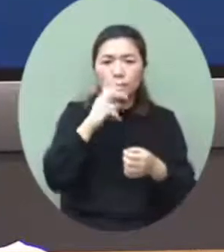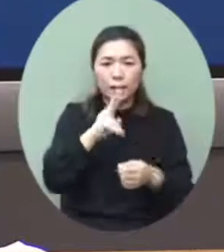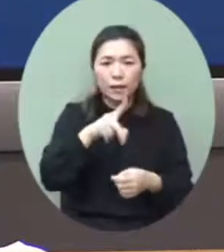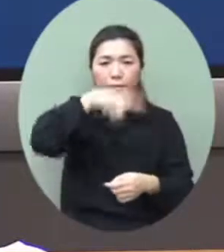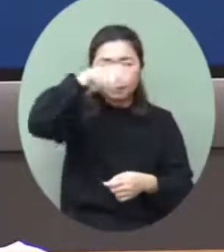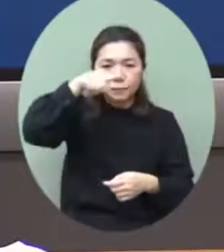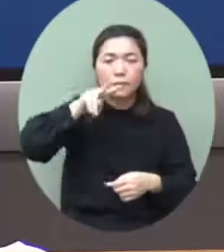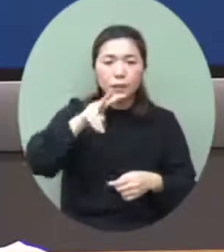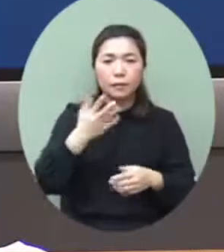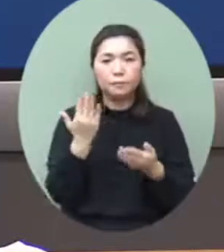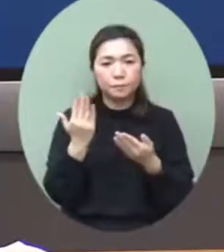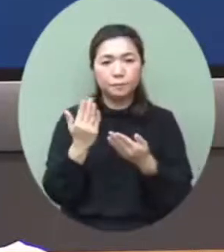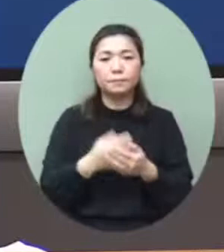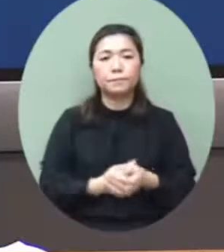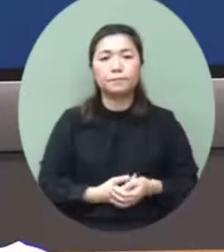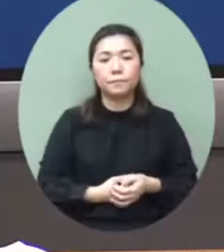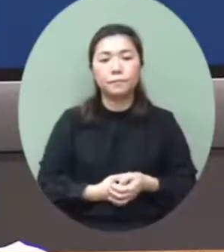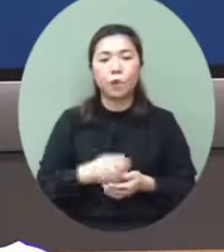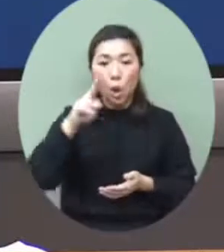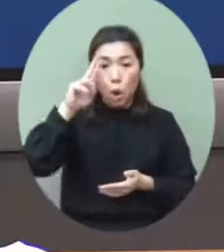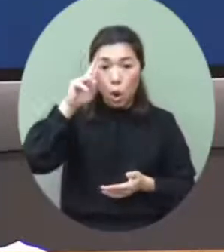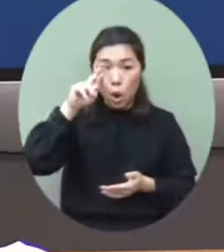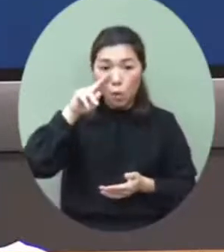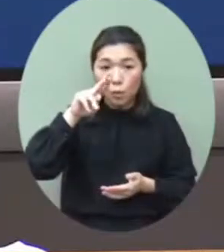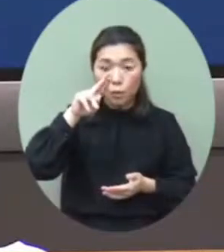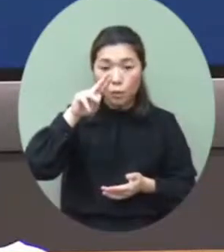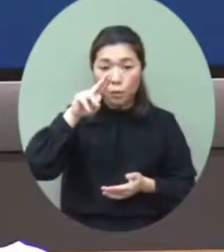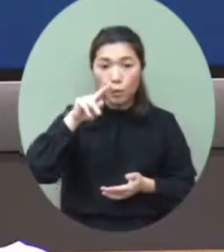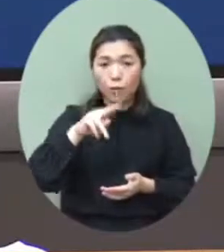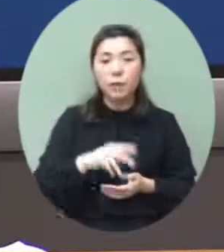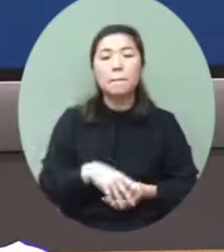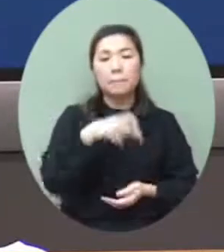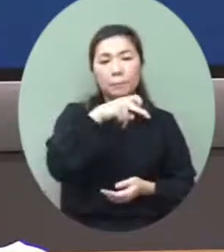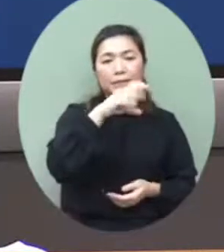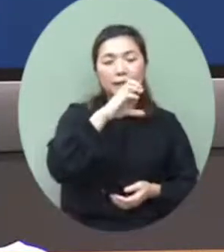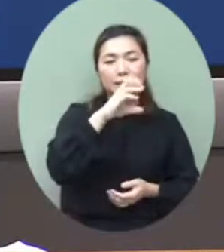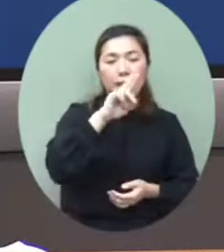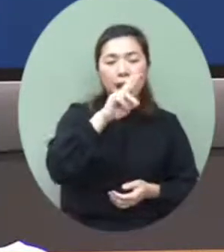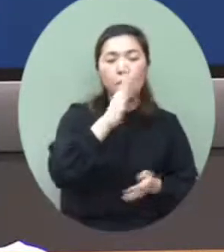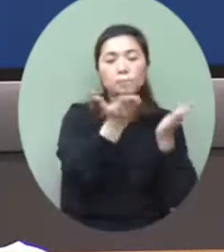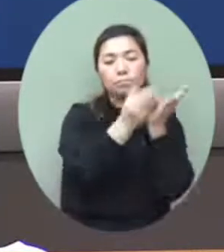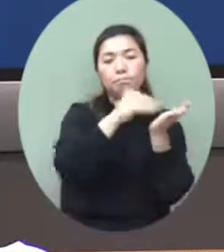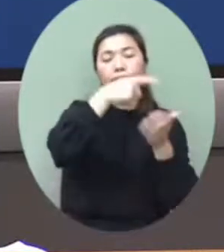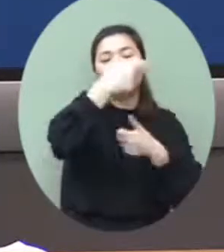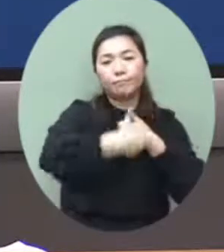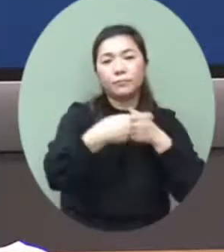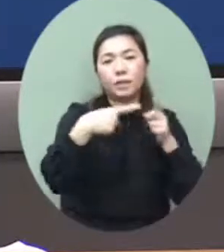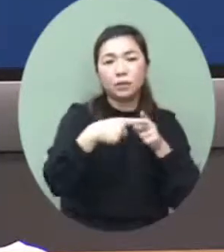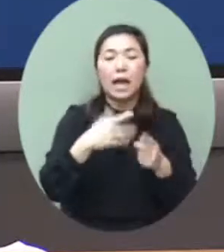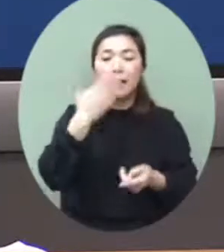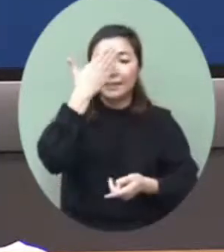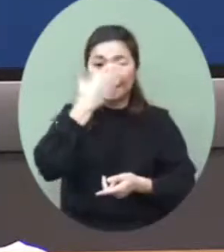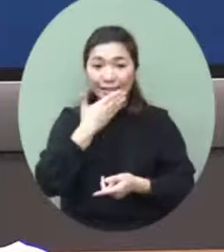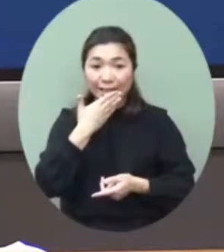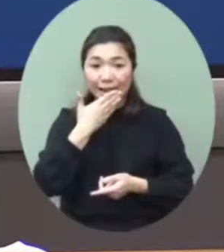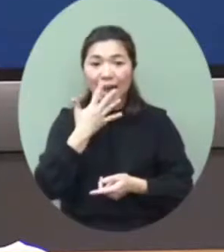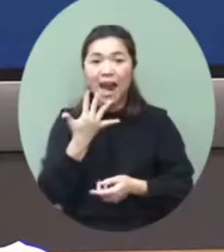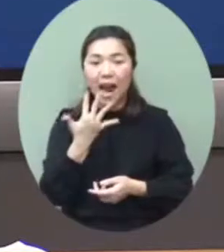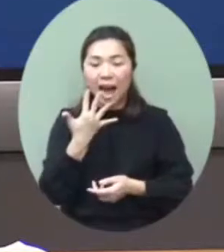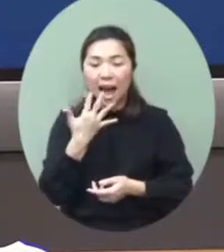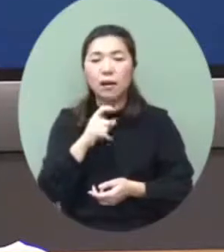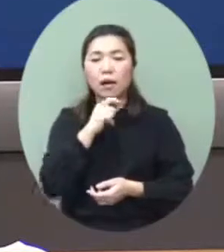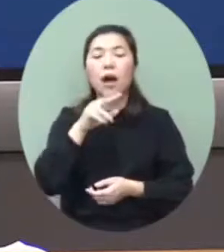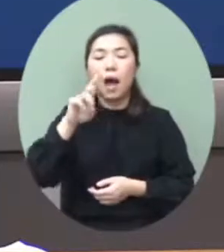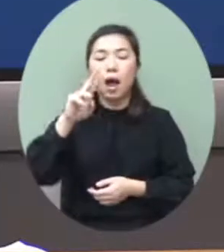184,390. And this is the distribution of the dates of declaration. The green bars denote those who tested positive